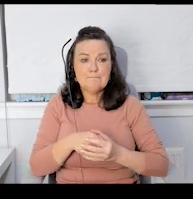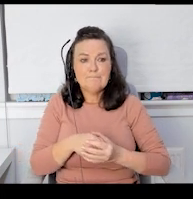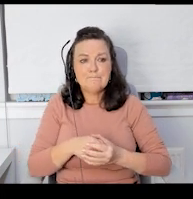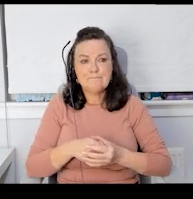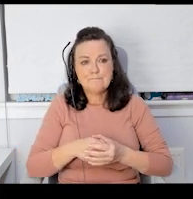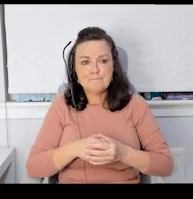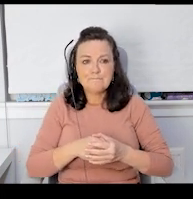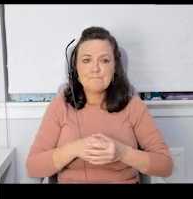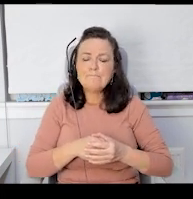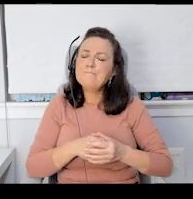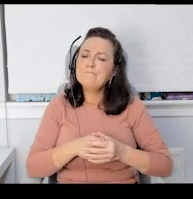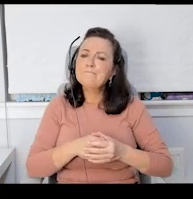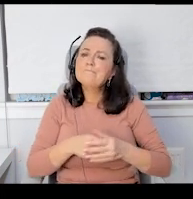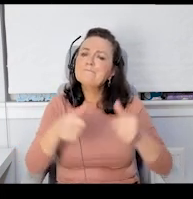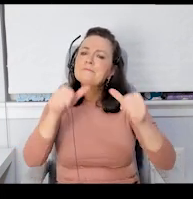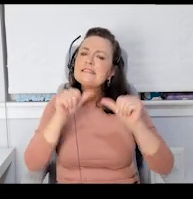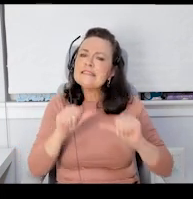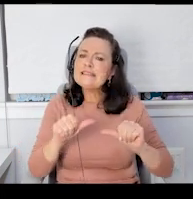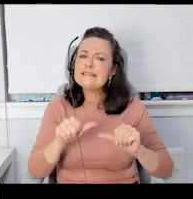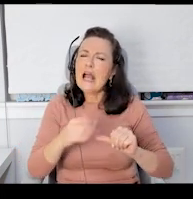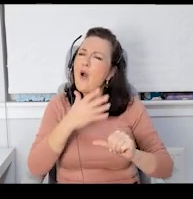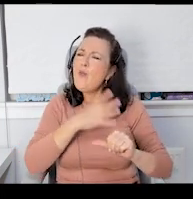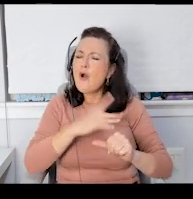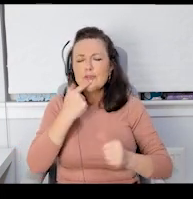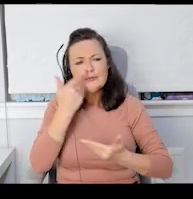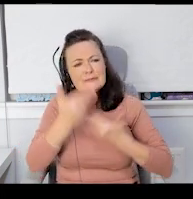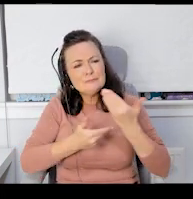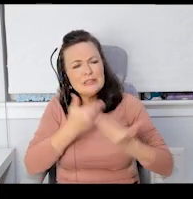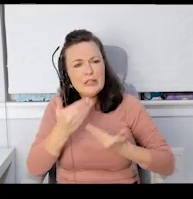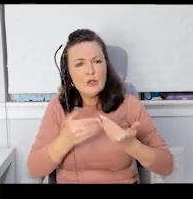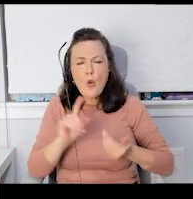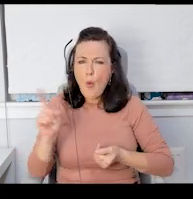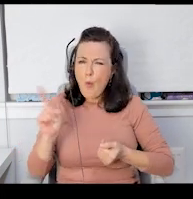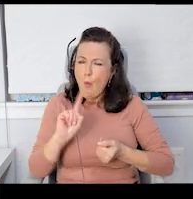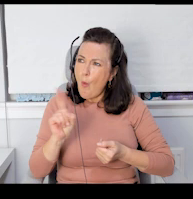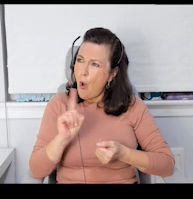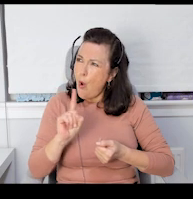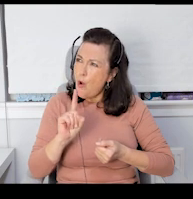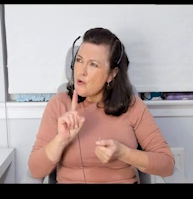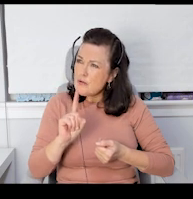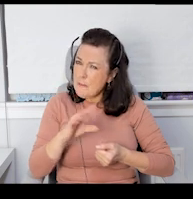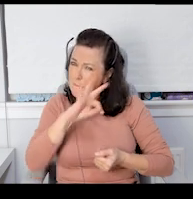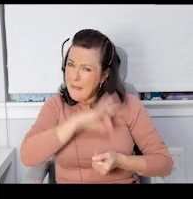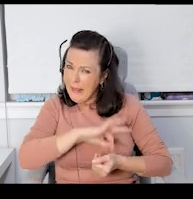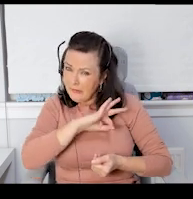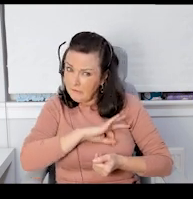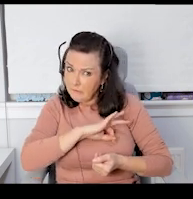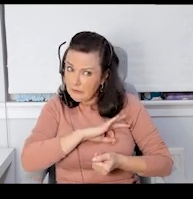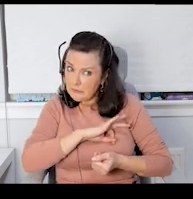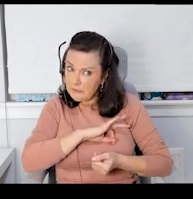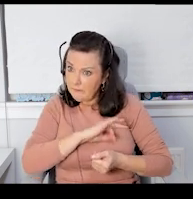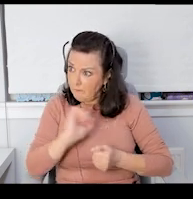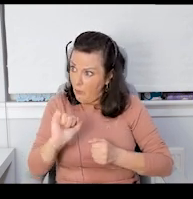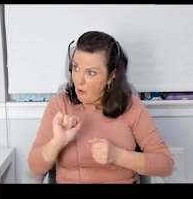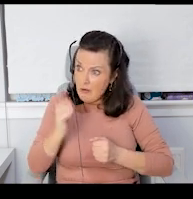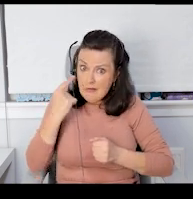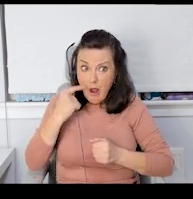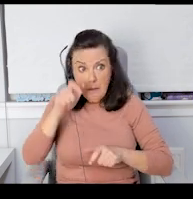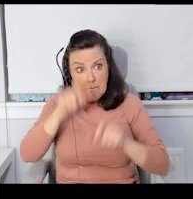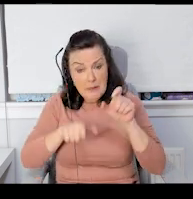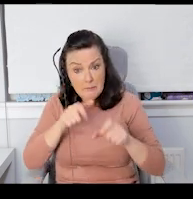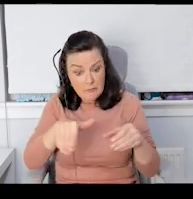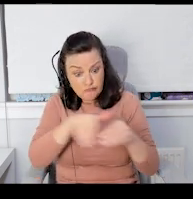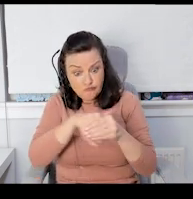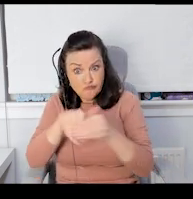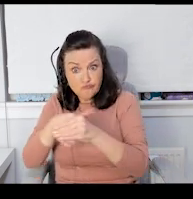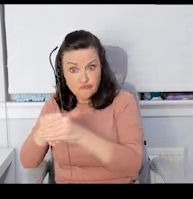complete. Now, what I want you to do is to go into the benefits in terms of individuals within each of the programmes.